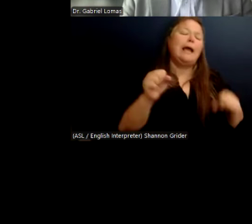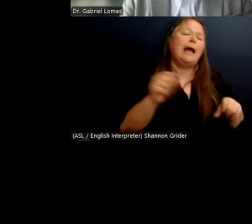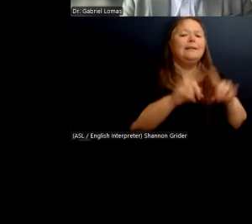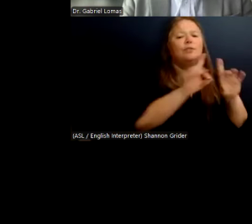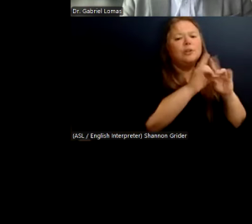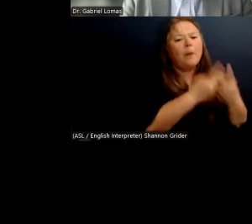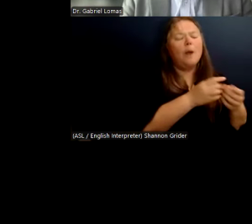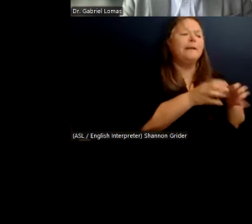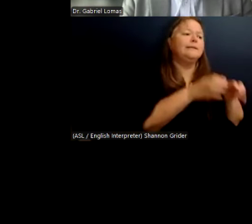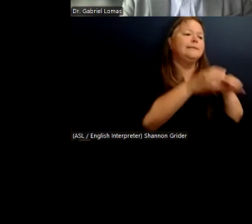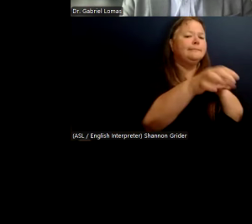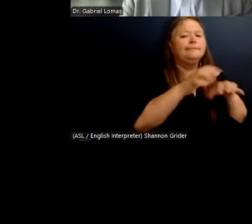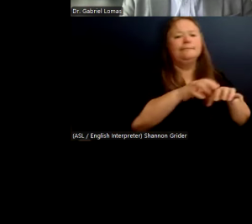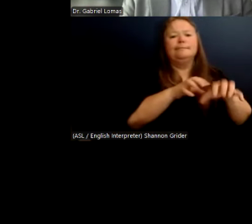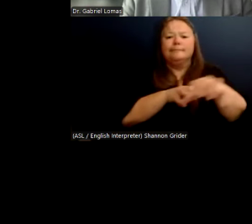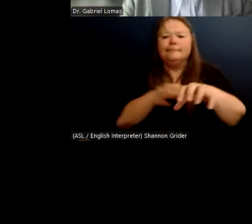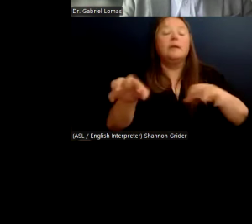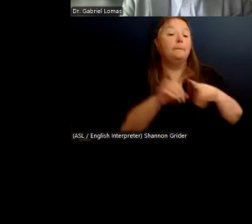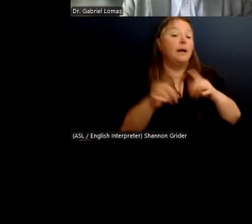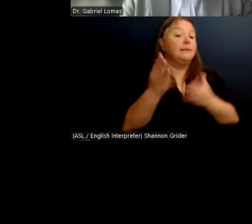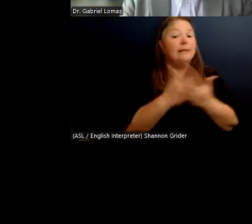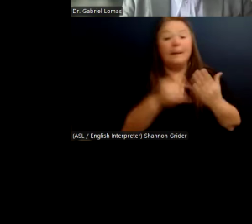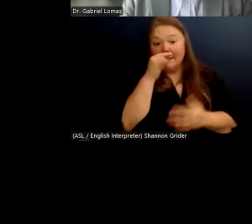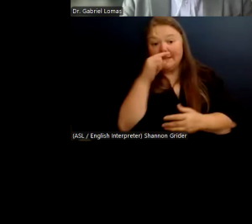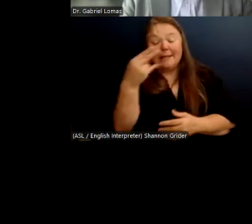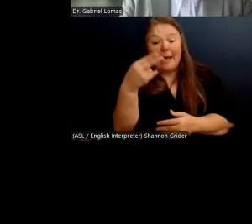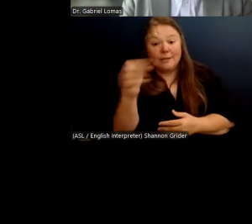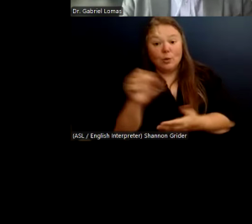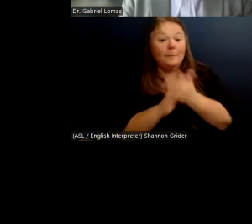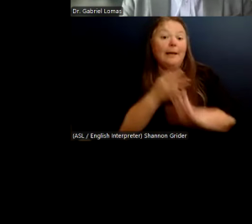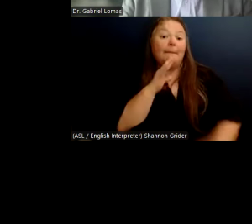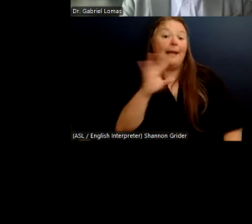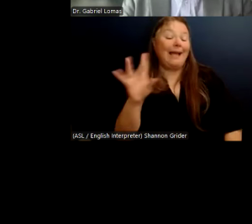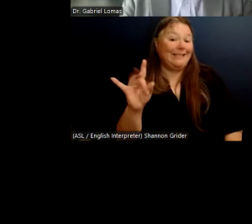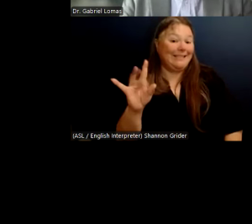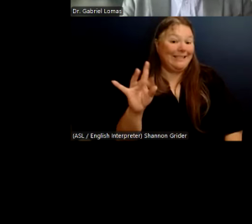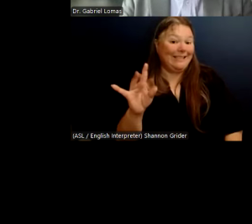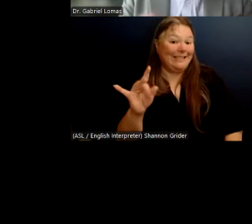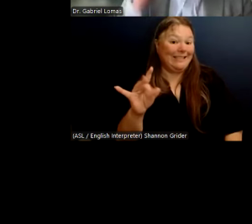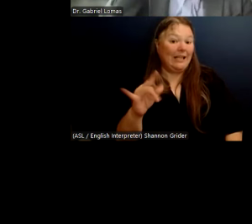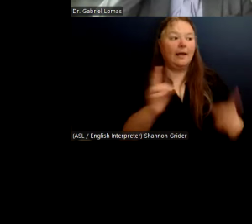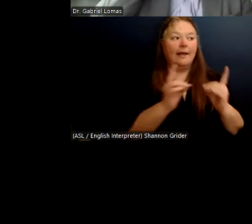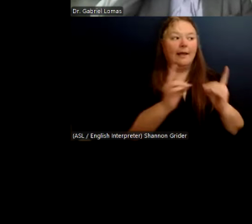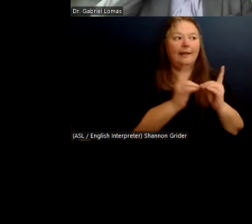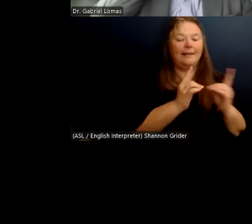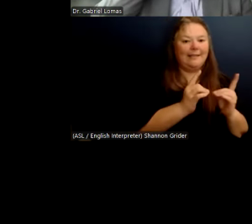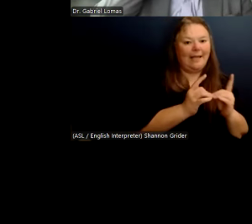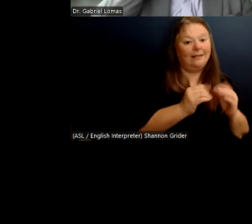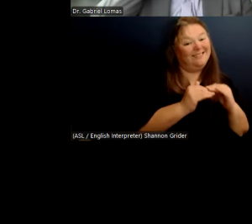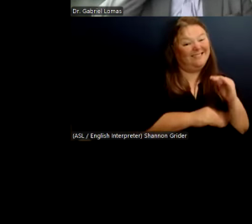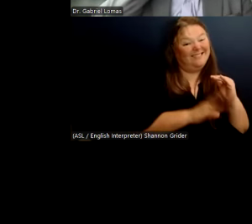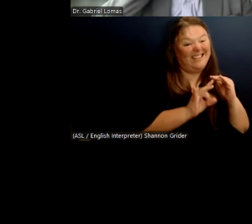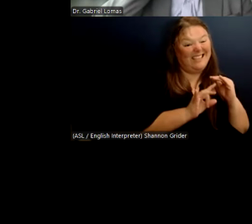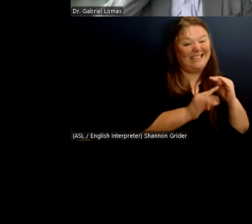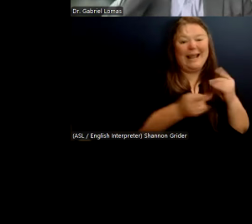are opportunities where kids who are in high school turn 18 and they may be dating individuals under 18. It